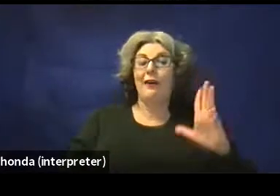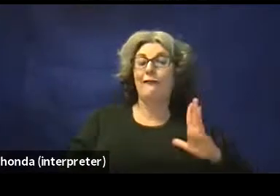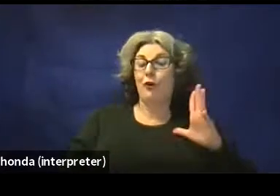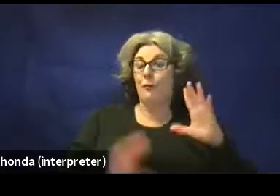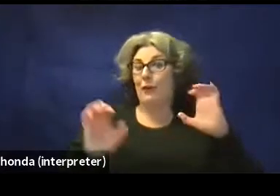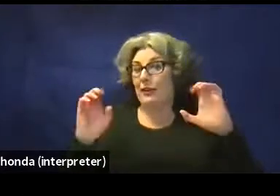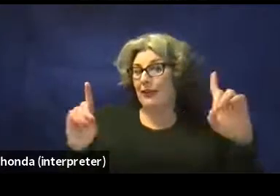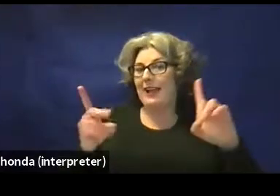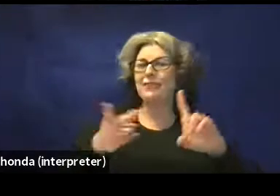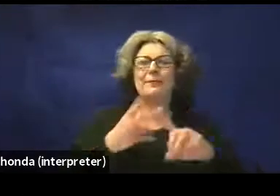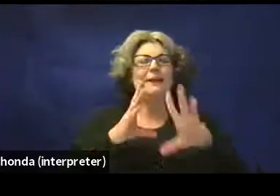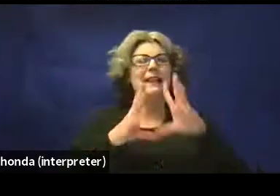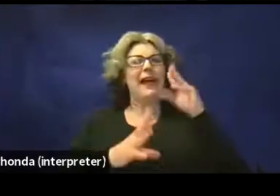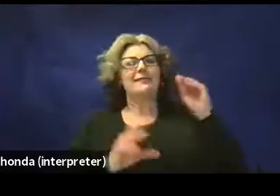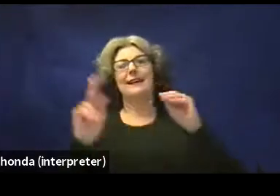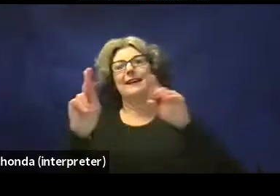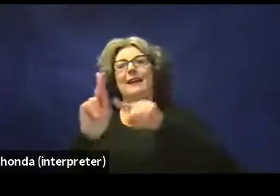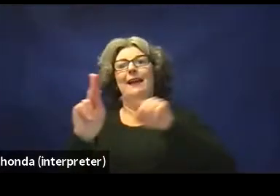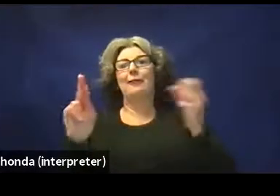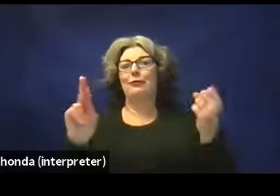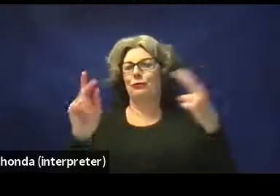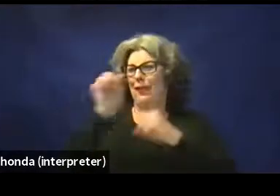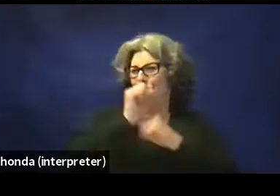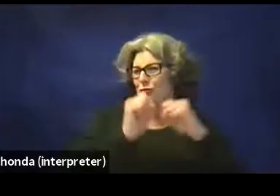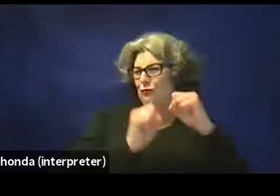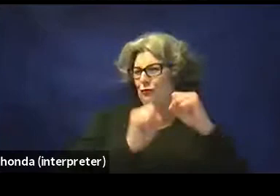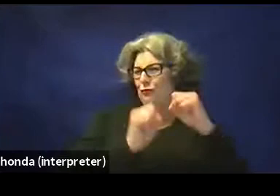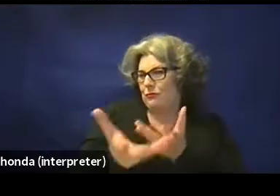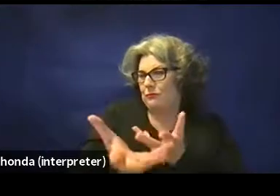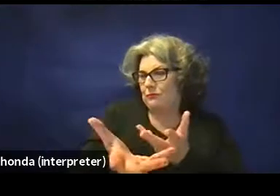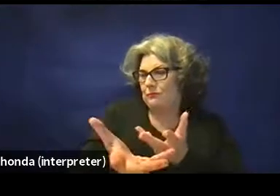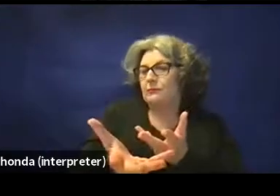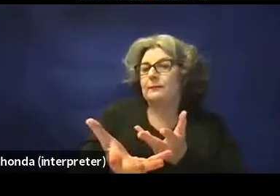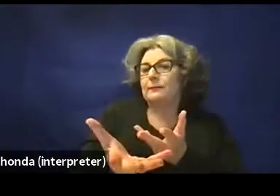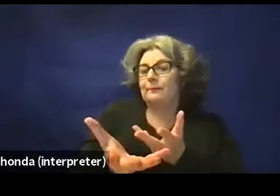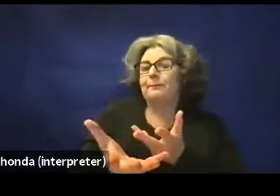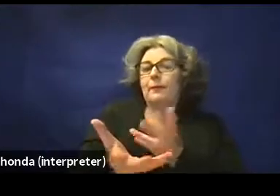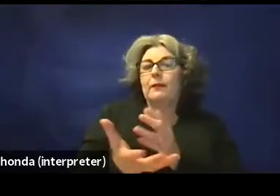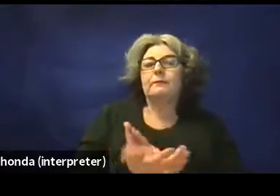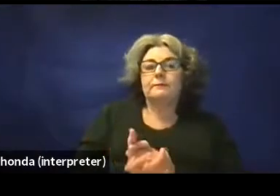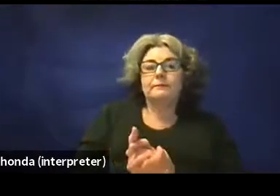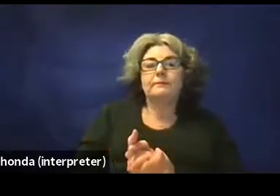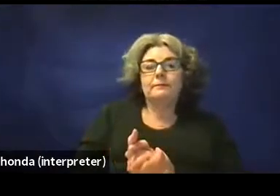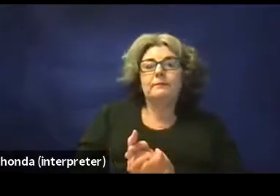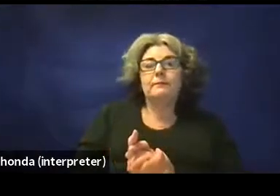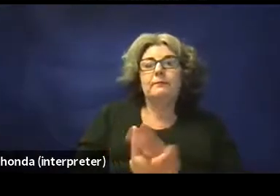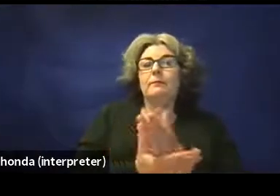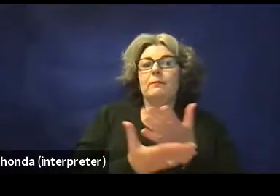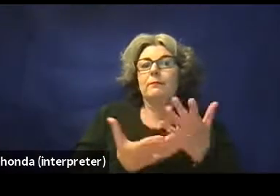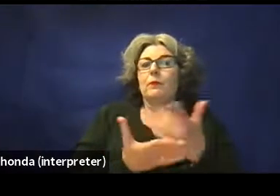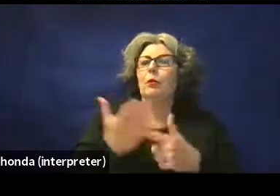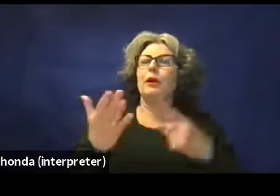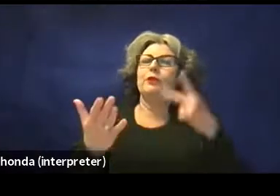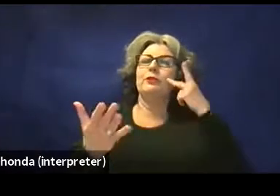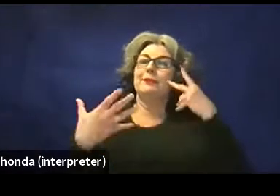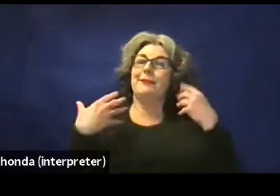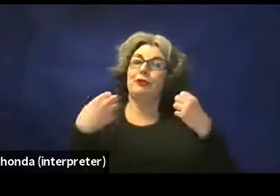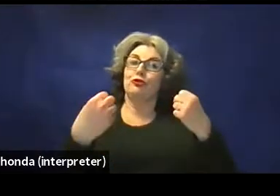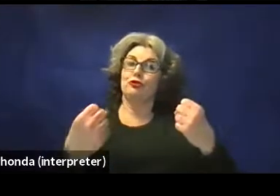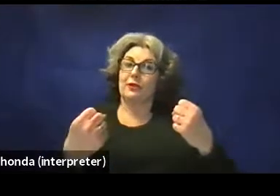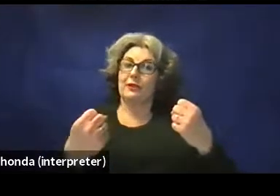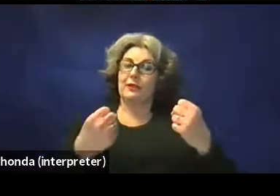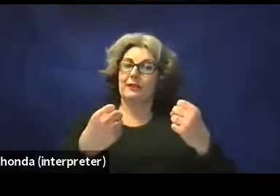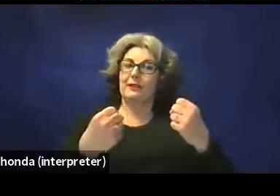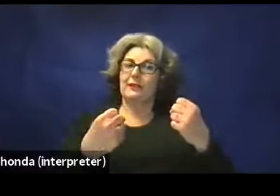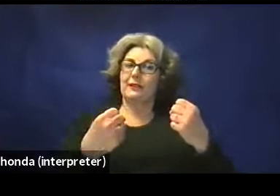outside of the traditional K-12 structure, whatnot. So what do you see as what do you see as the strengths of that kind